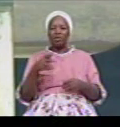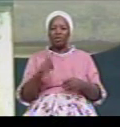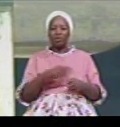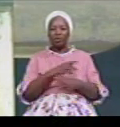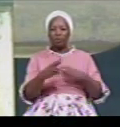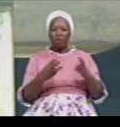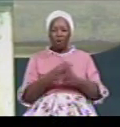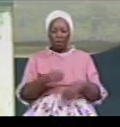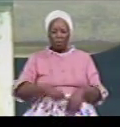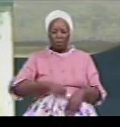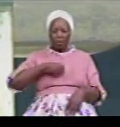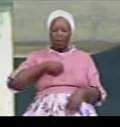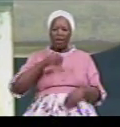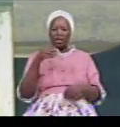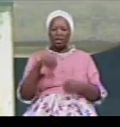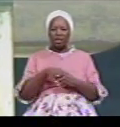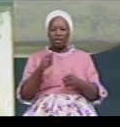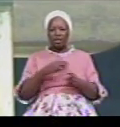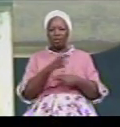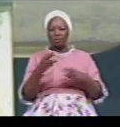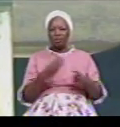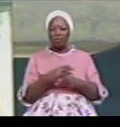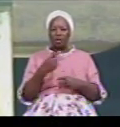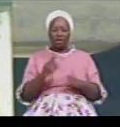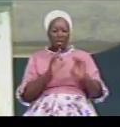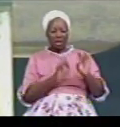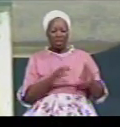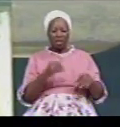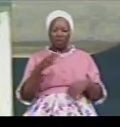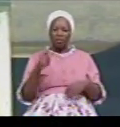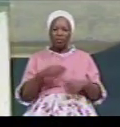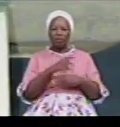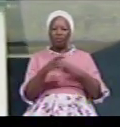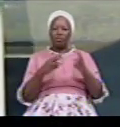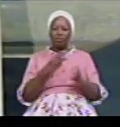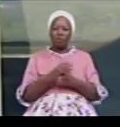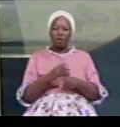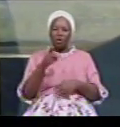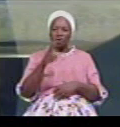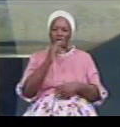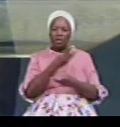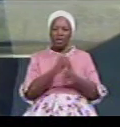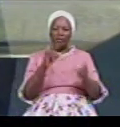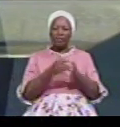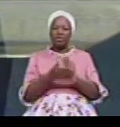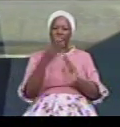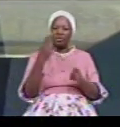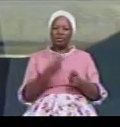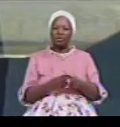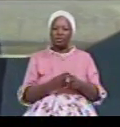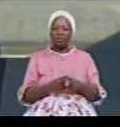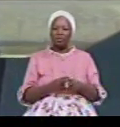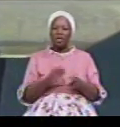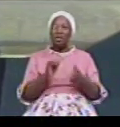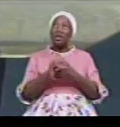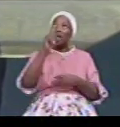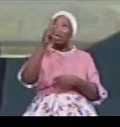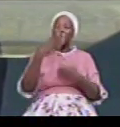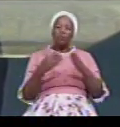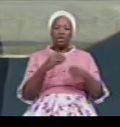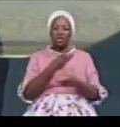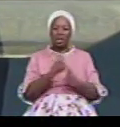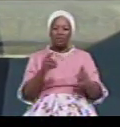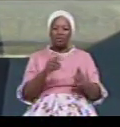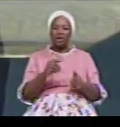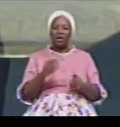the world, the hatred of the world. You are delivered. That he might deliver us from the present